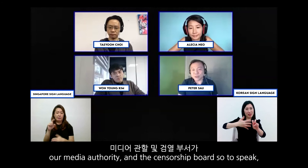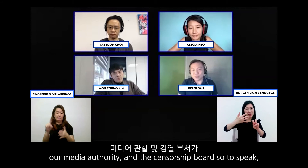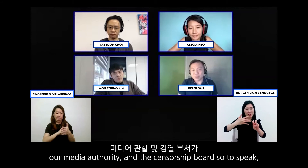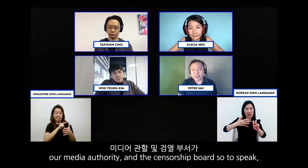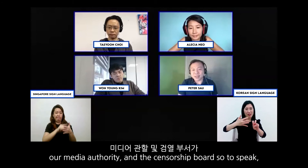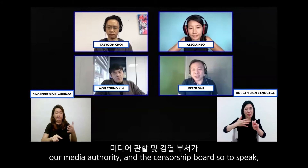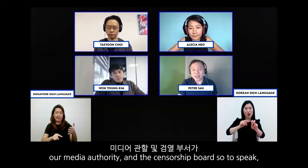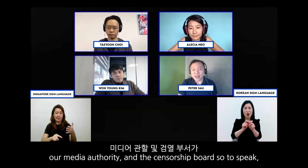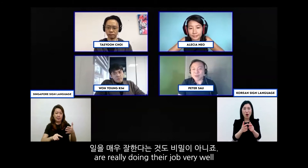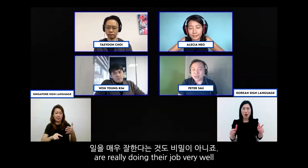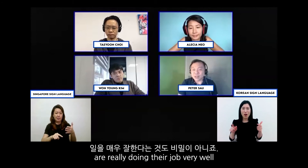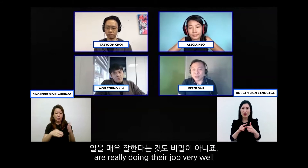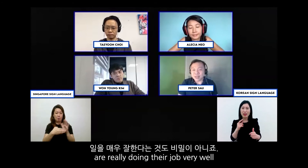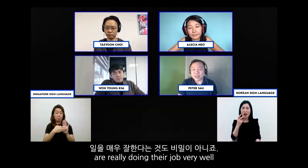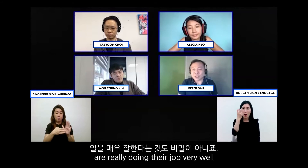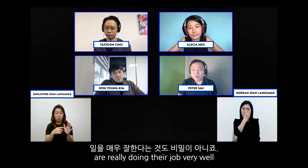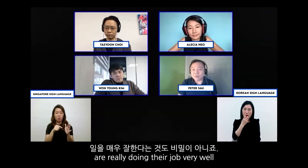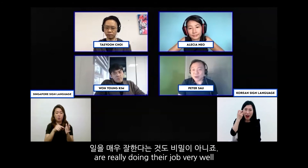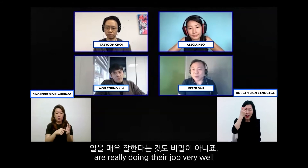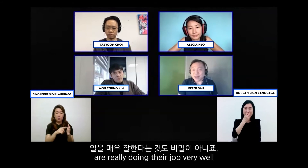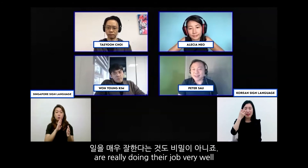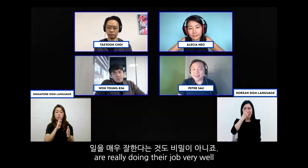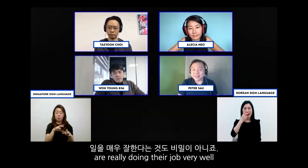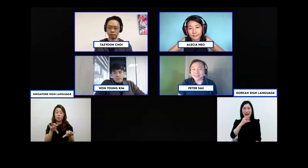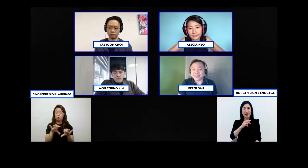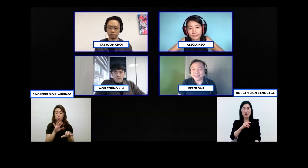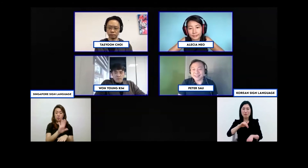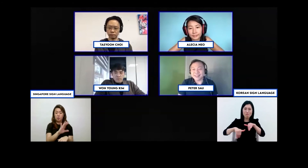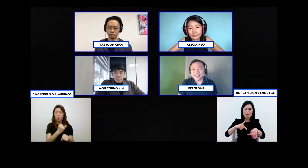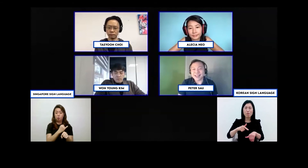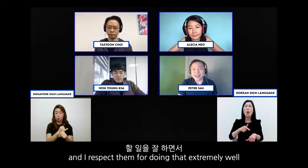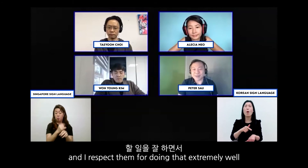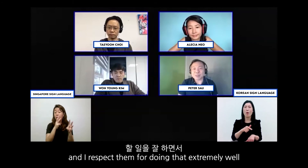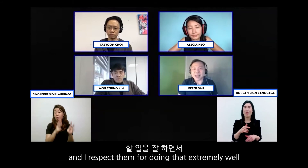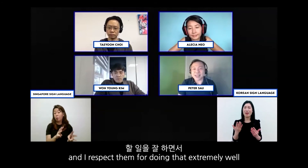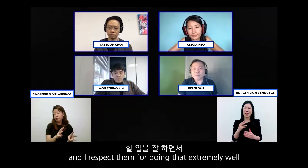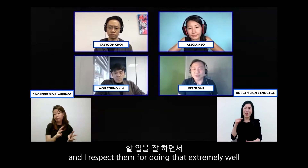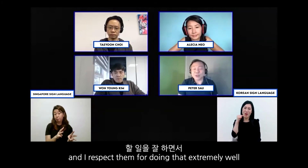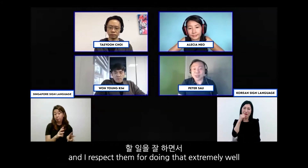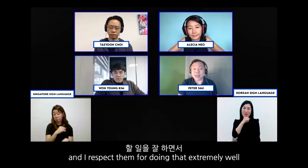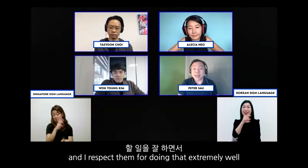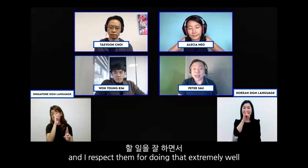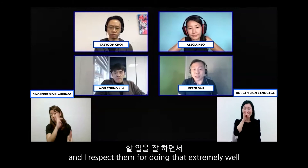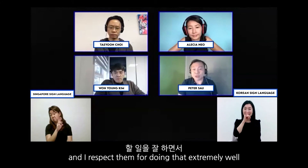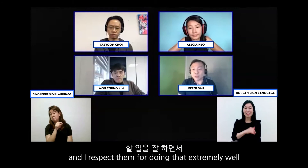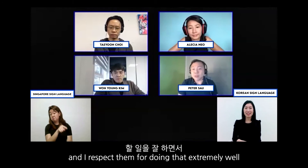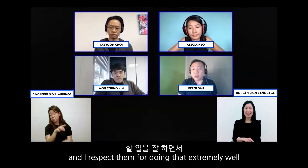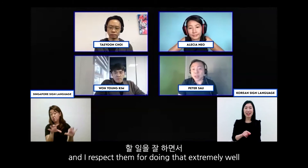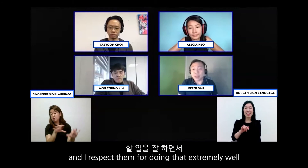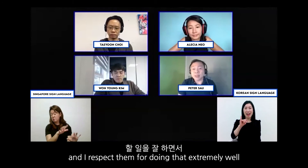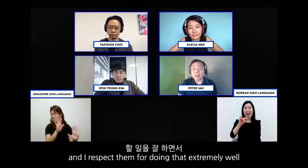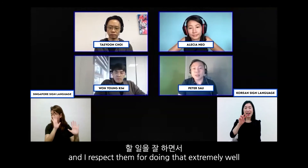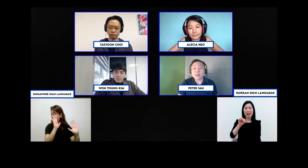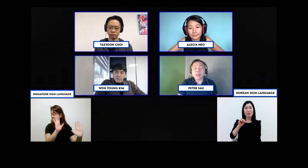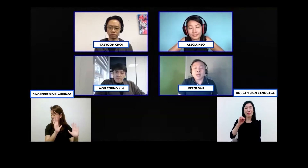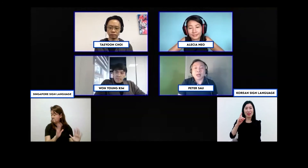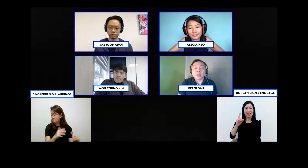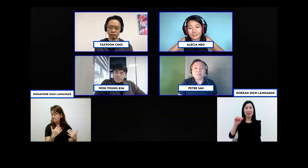board, so to speak, are really doing their job very well. And I respect them for doing that extremely